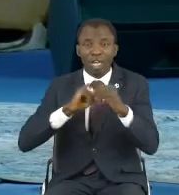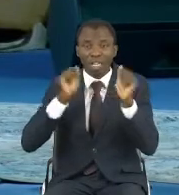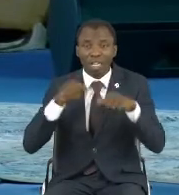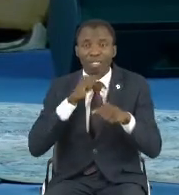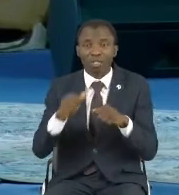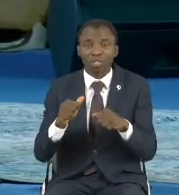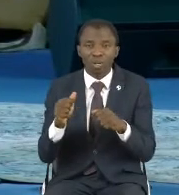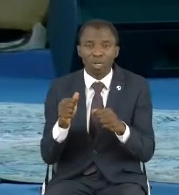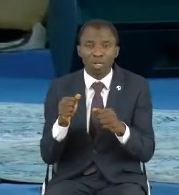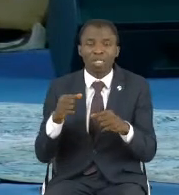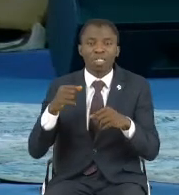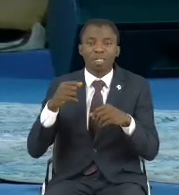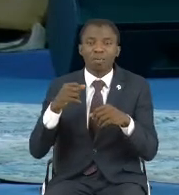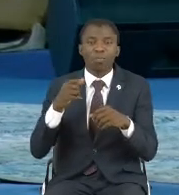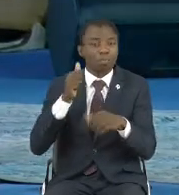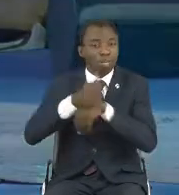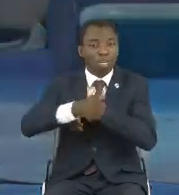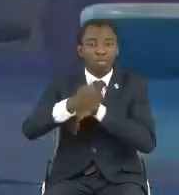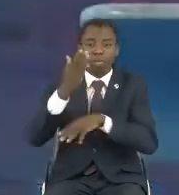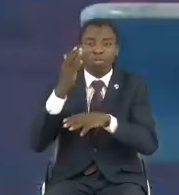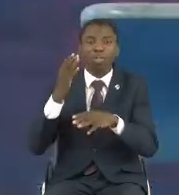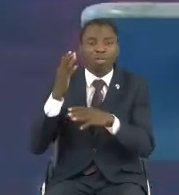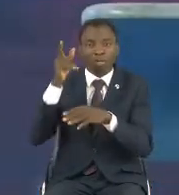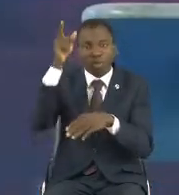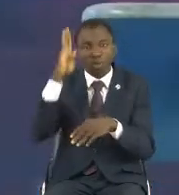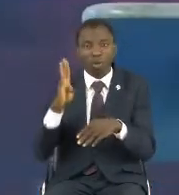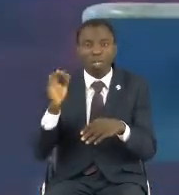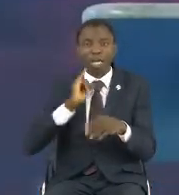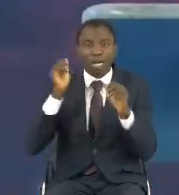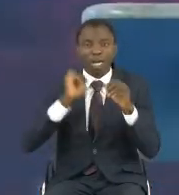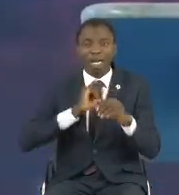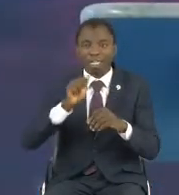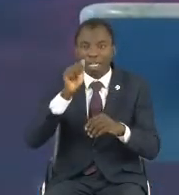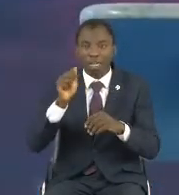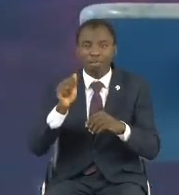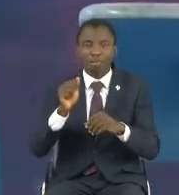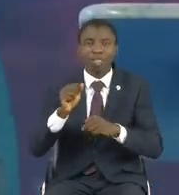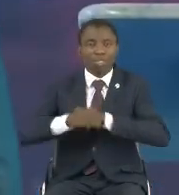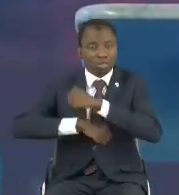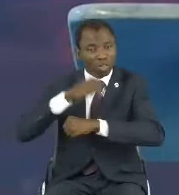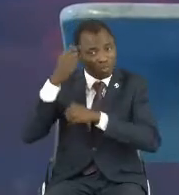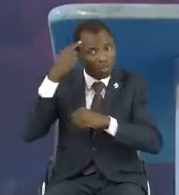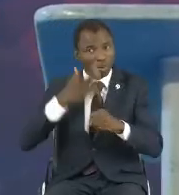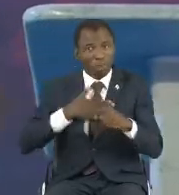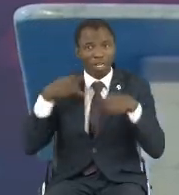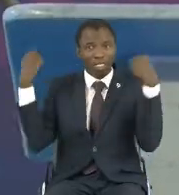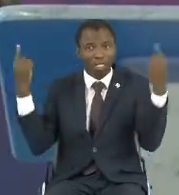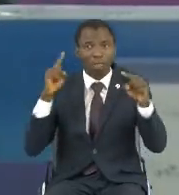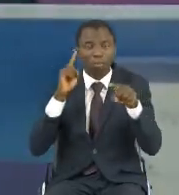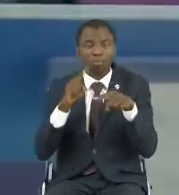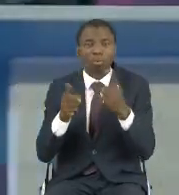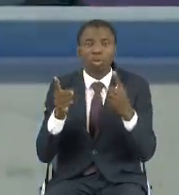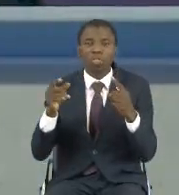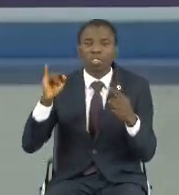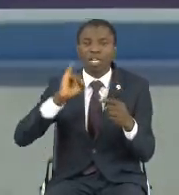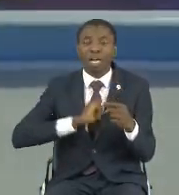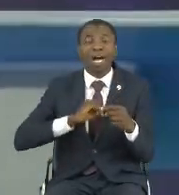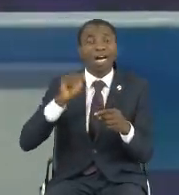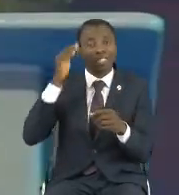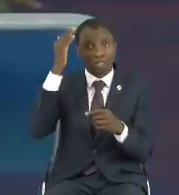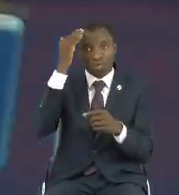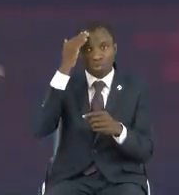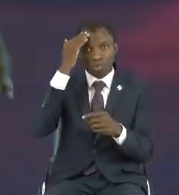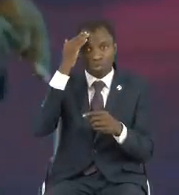cannot blame society, I'm suffering for my sin, but I recognize